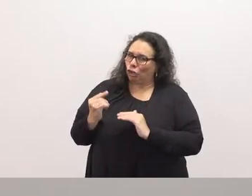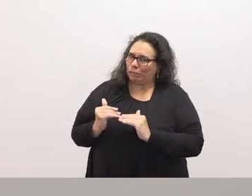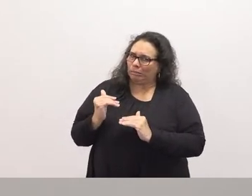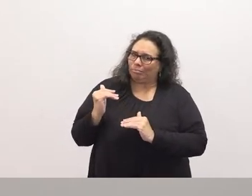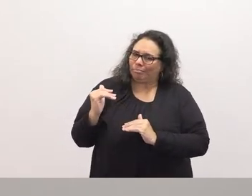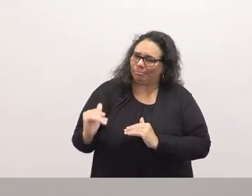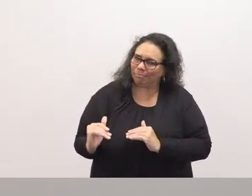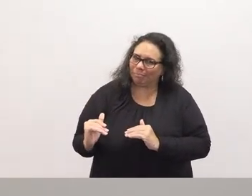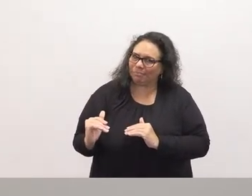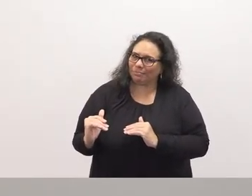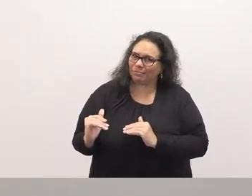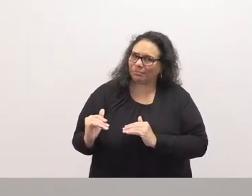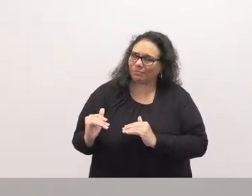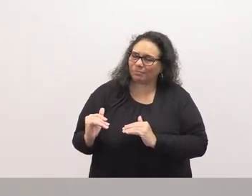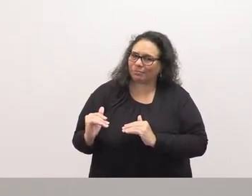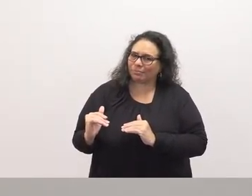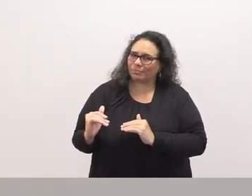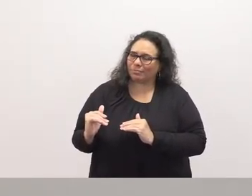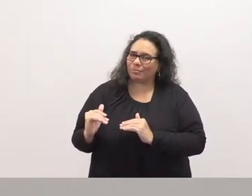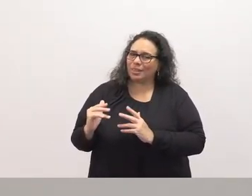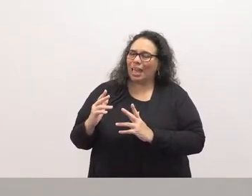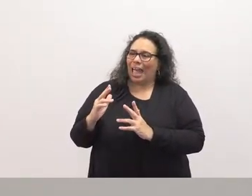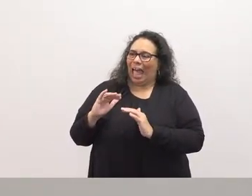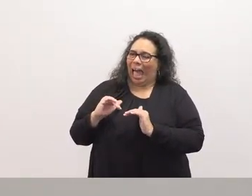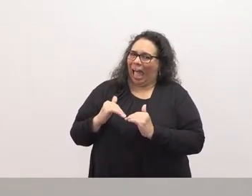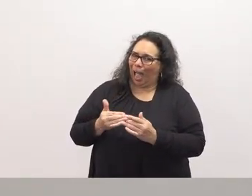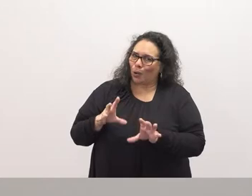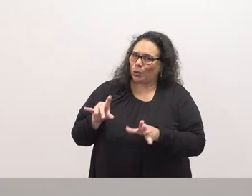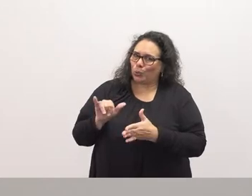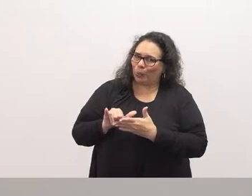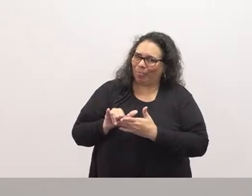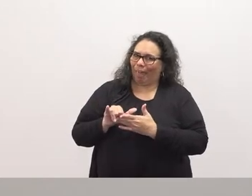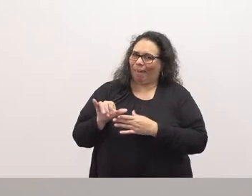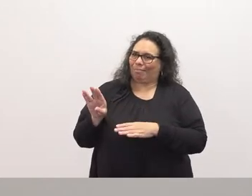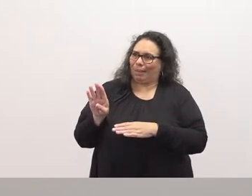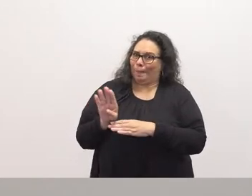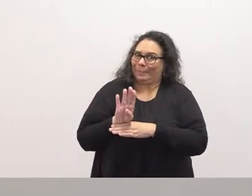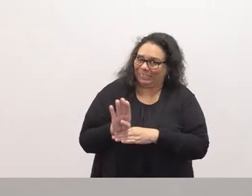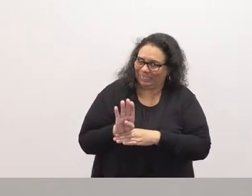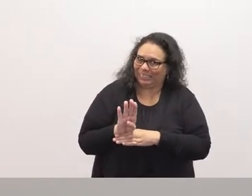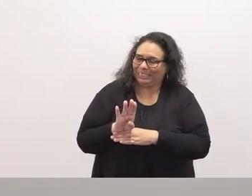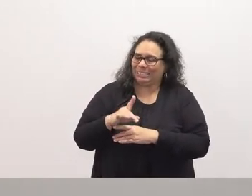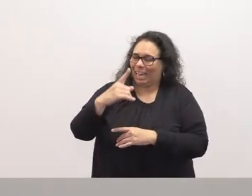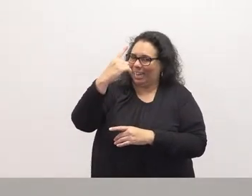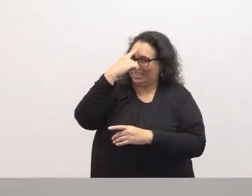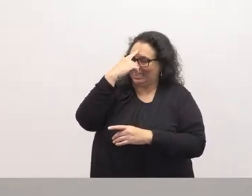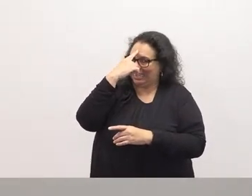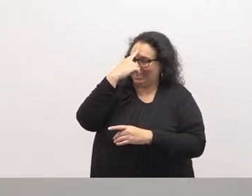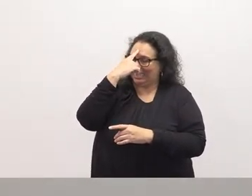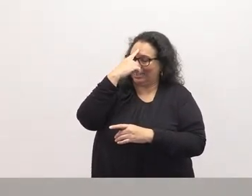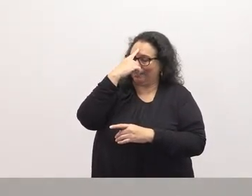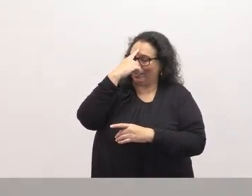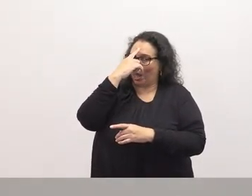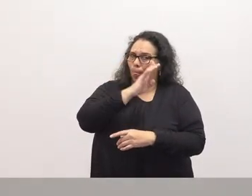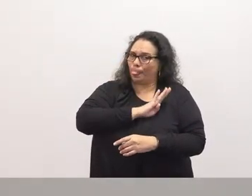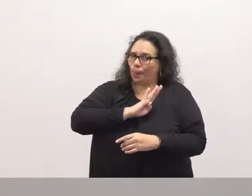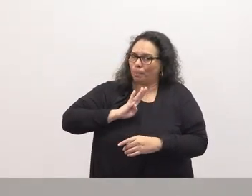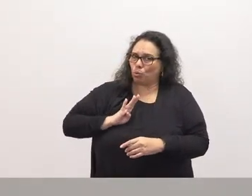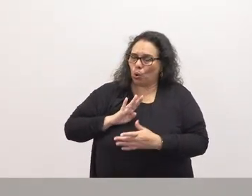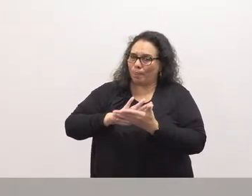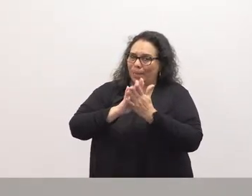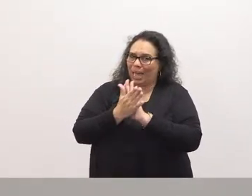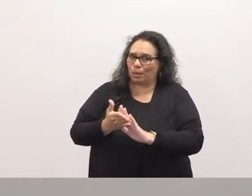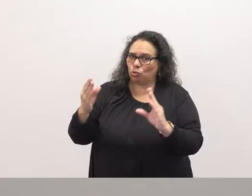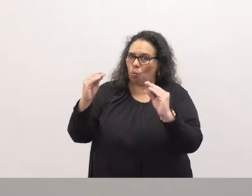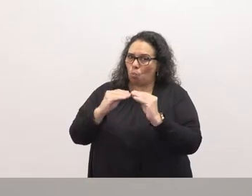that. And the hallmark of that way of doing business, I think, is that the board becomes